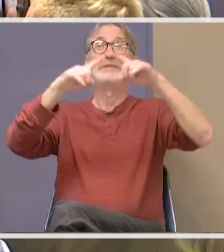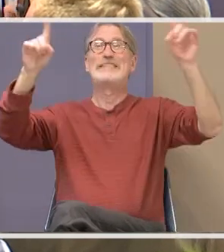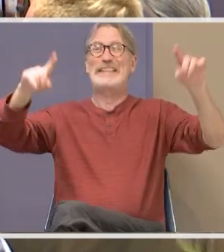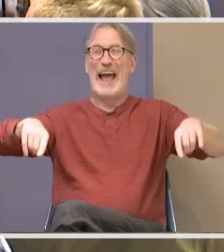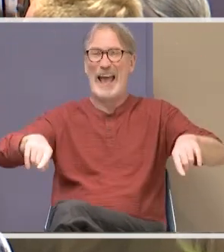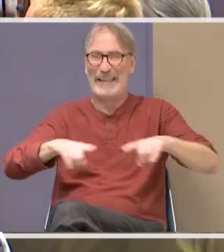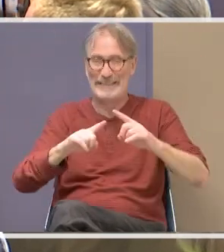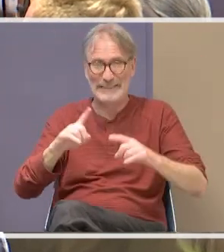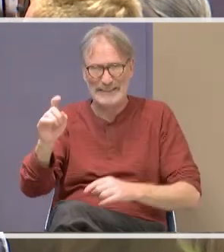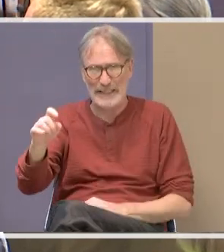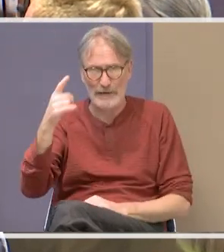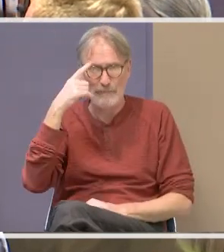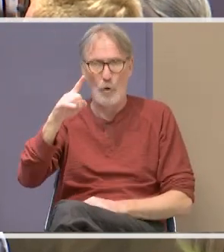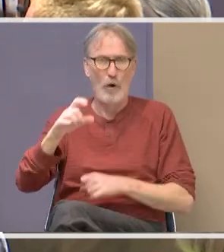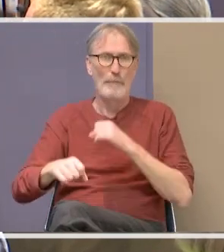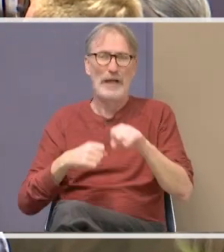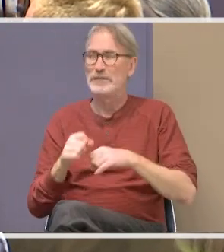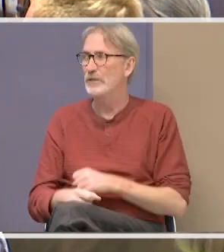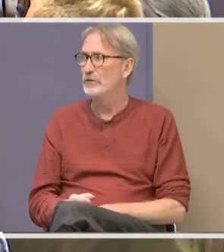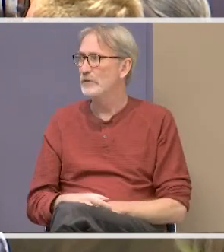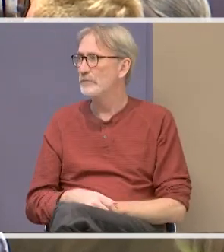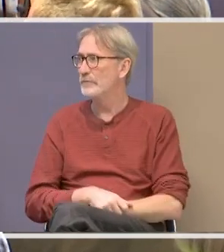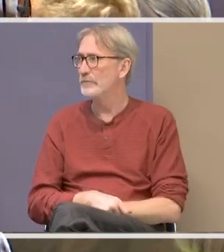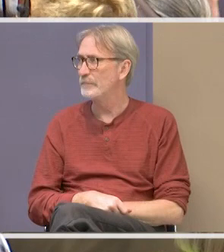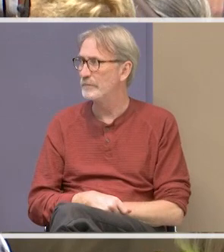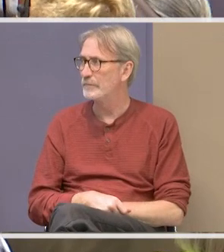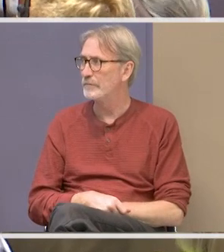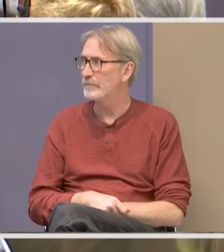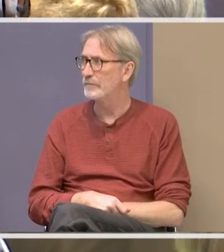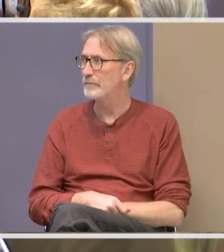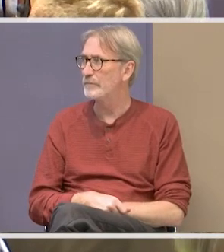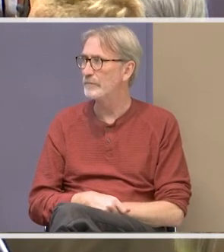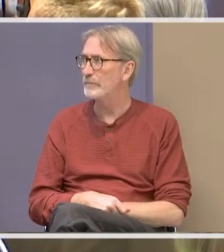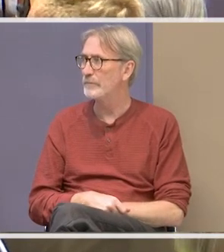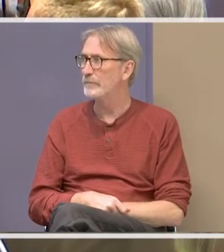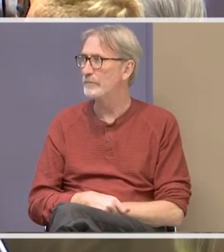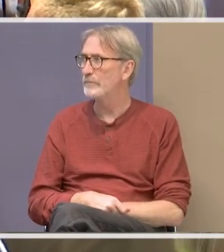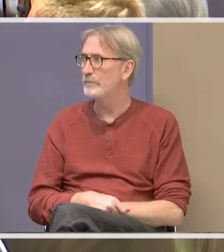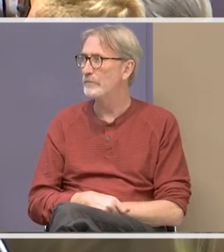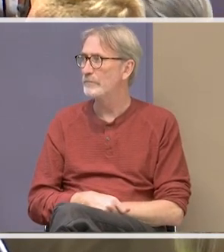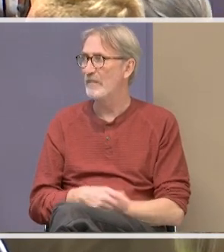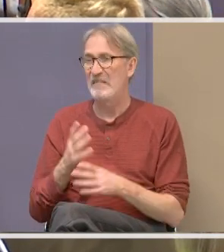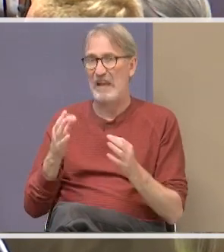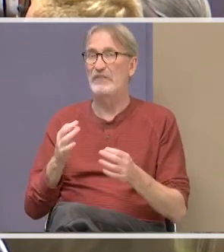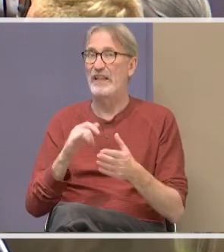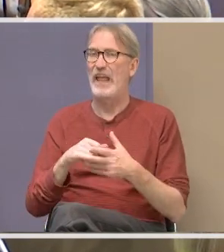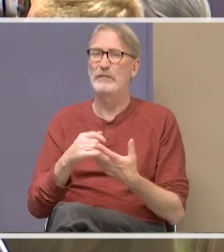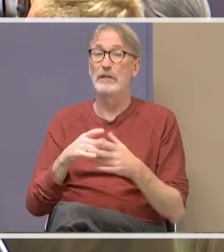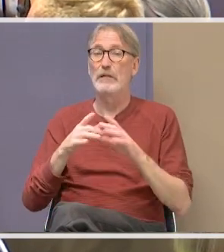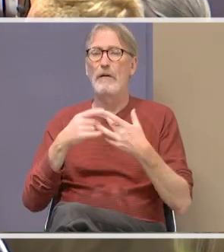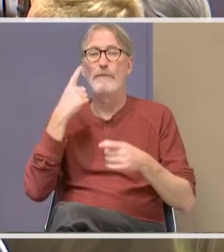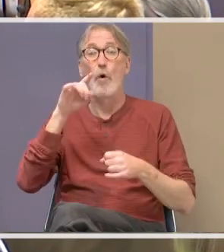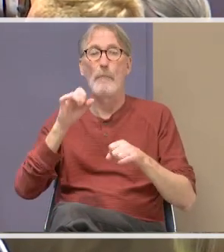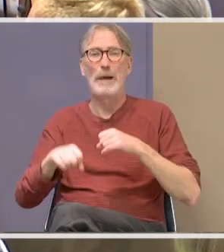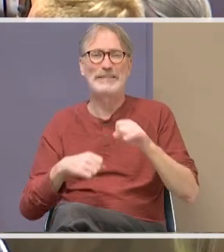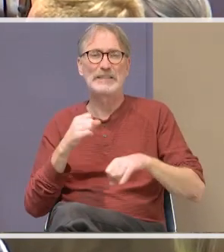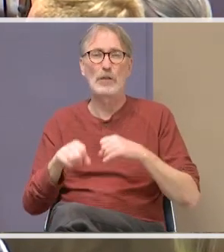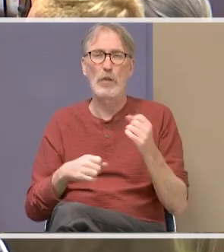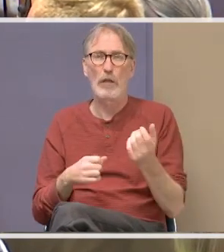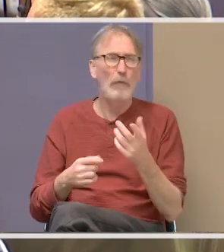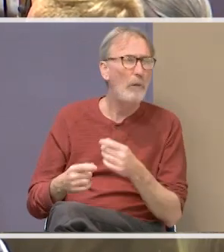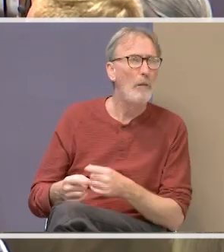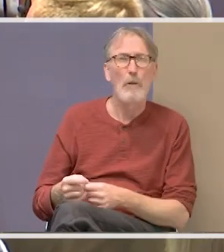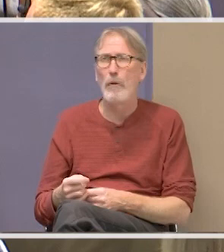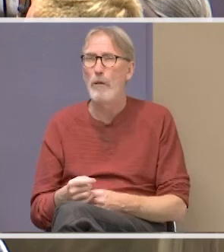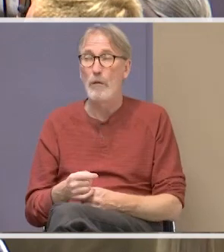now. Hopefully we see some more communication. Definitely. The cyclists are,